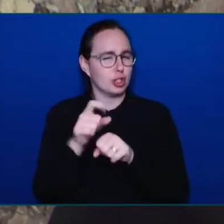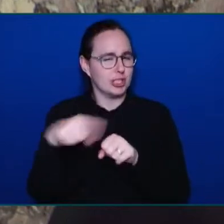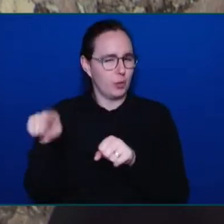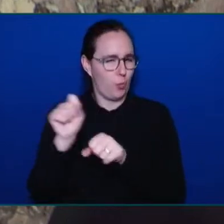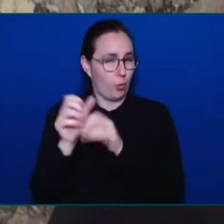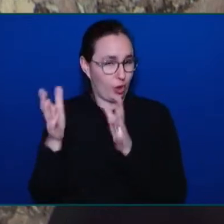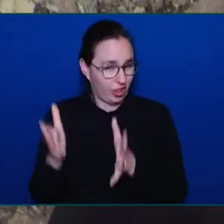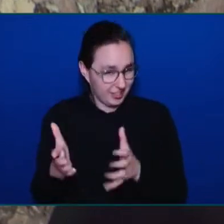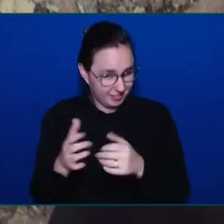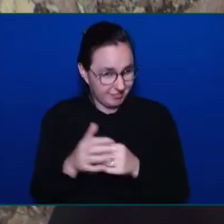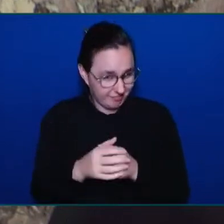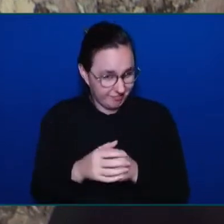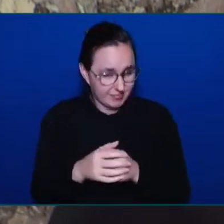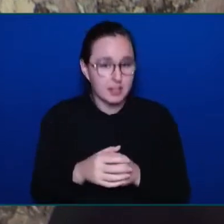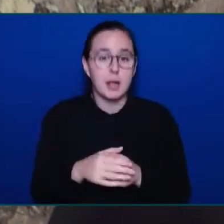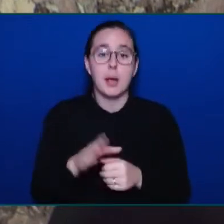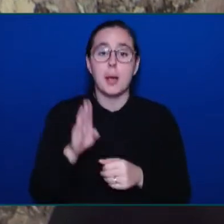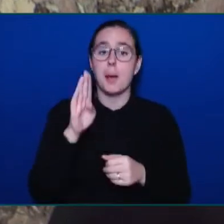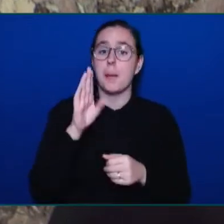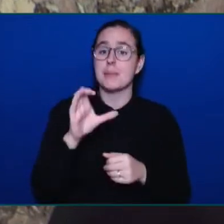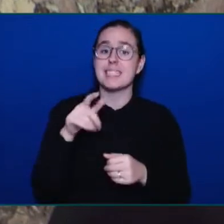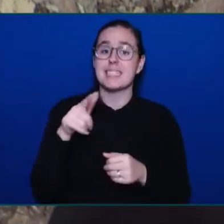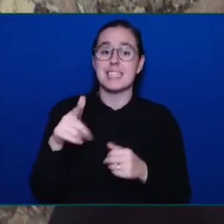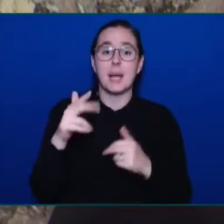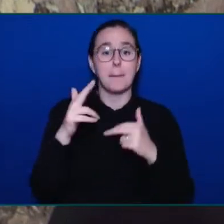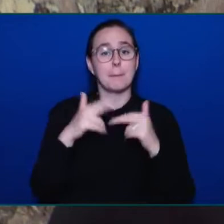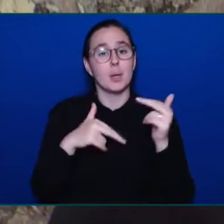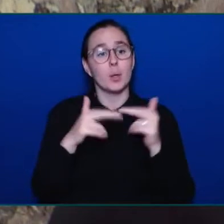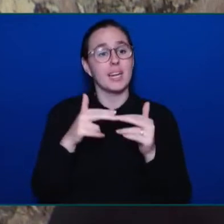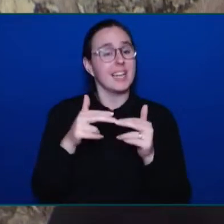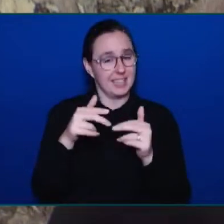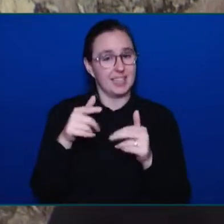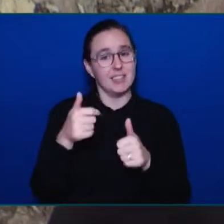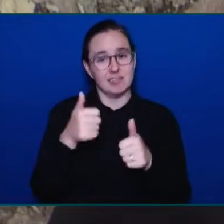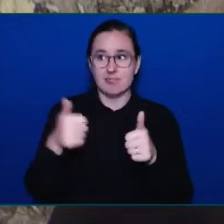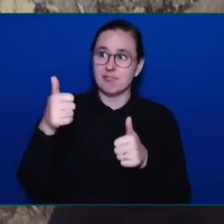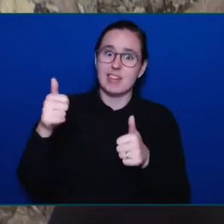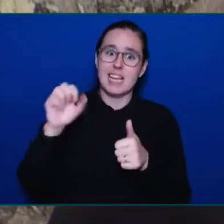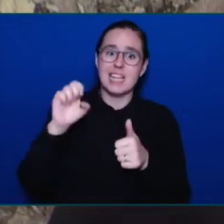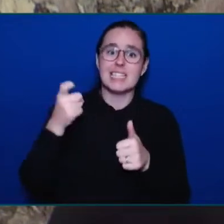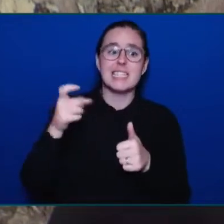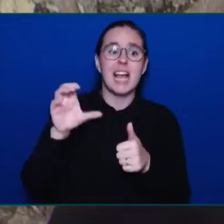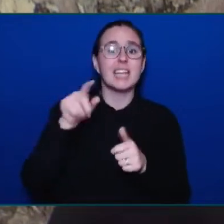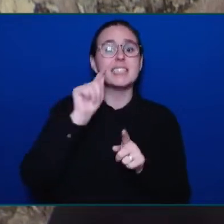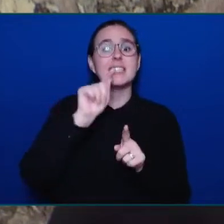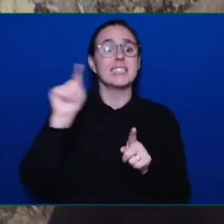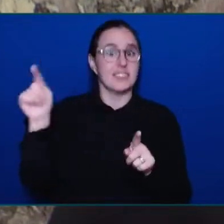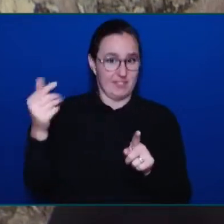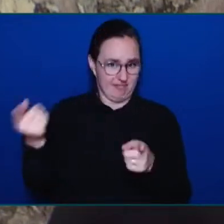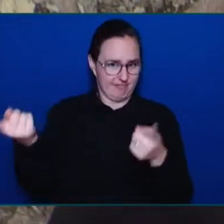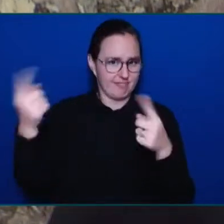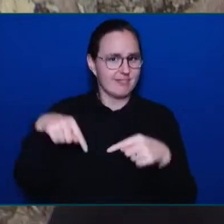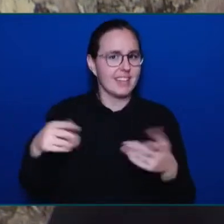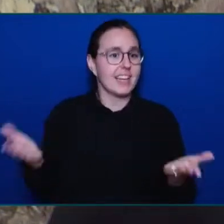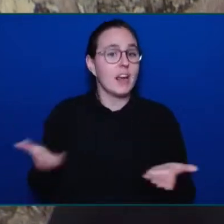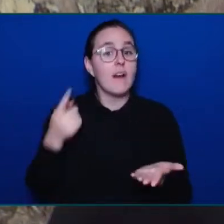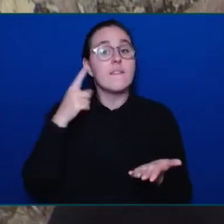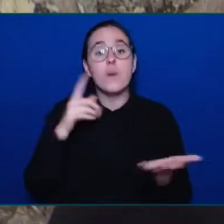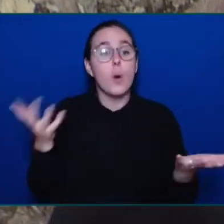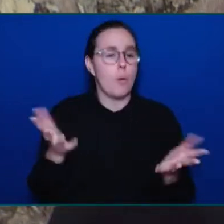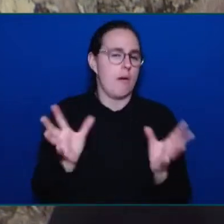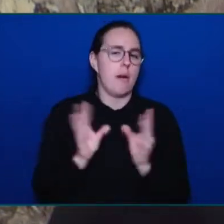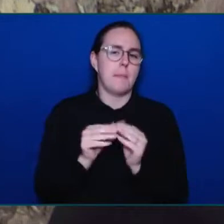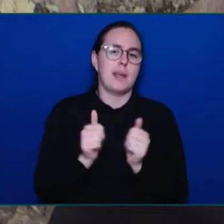are here to meet with me, meet with the Premier and other ministers, and this morning they're here to watch us, as they call